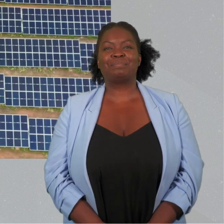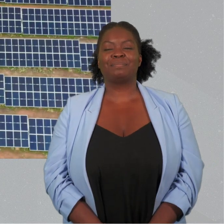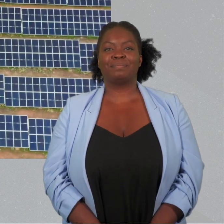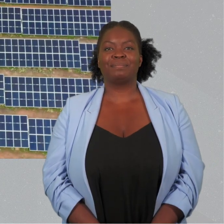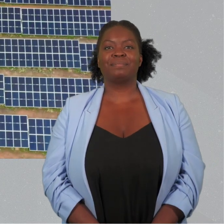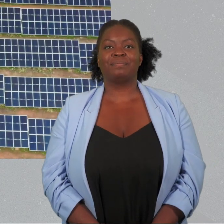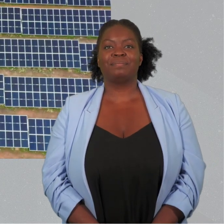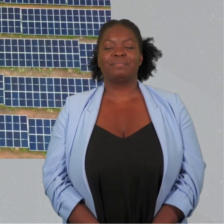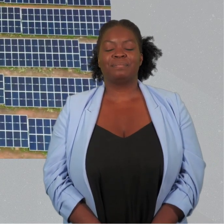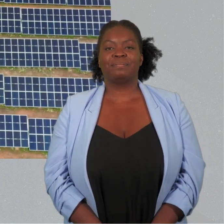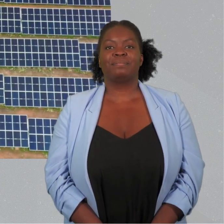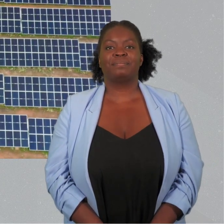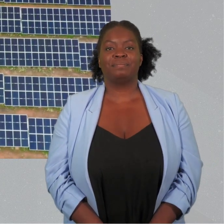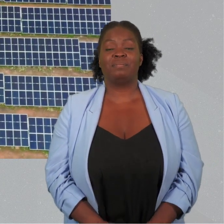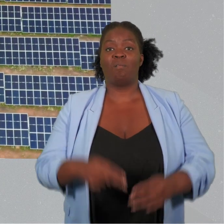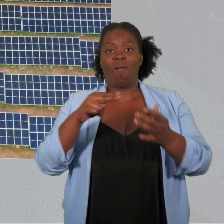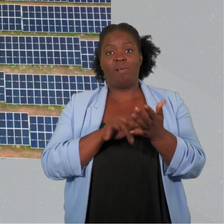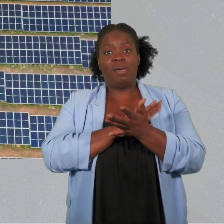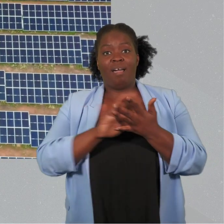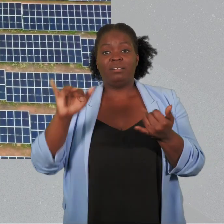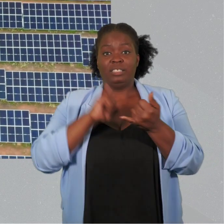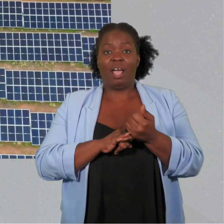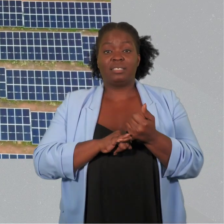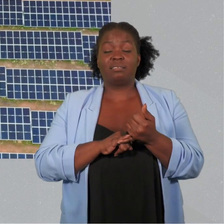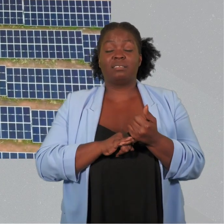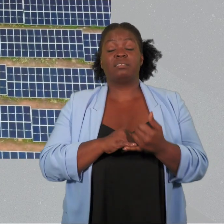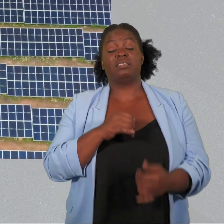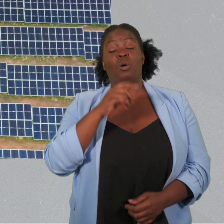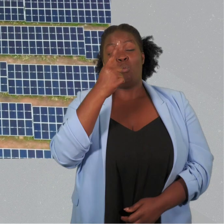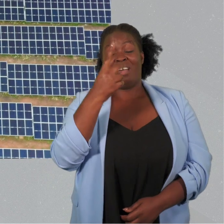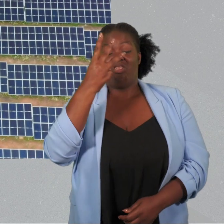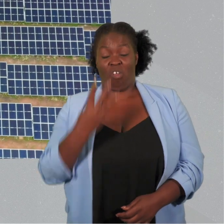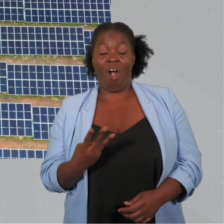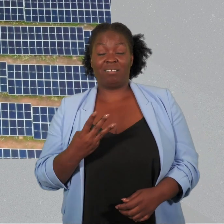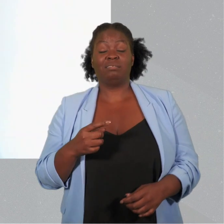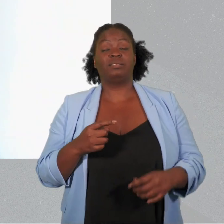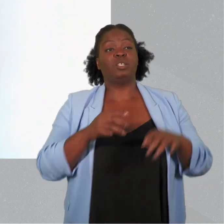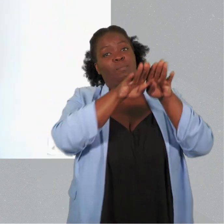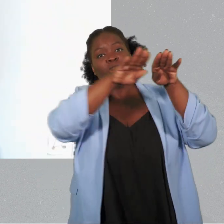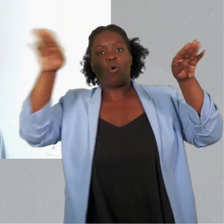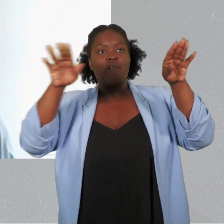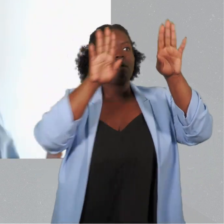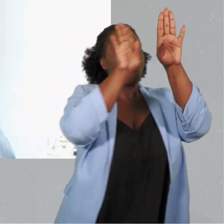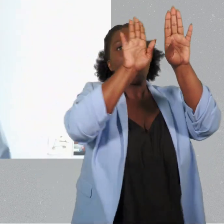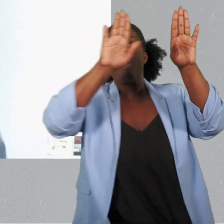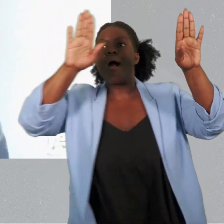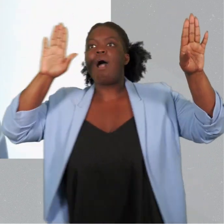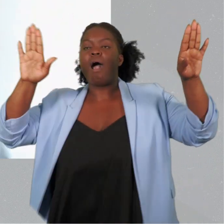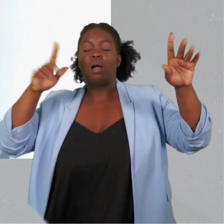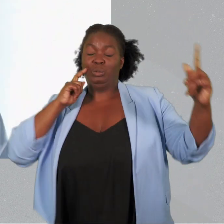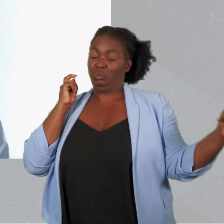One third of NHS trusts are currently building solar across their roof space. The transformation we are seeing is